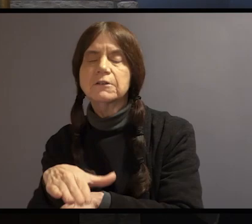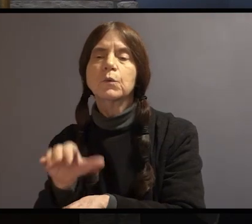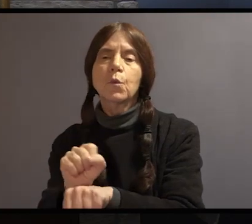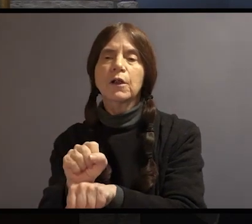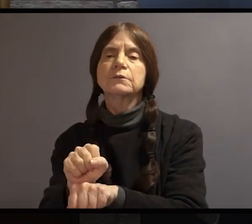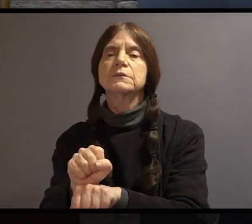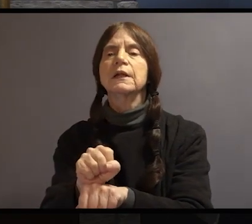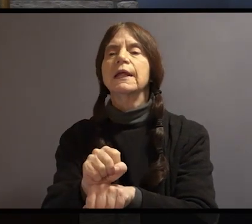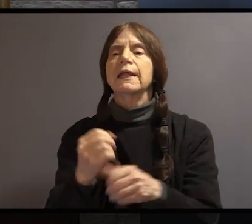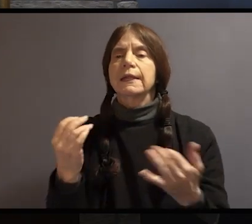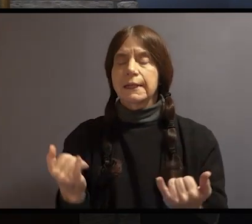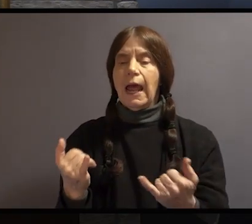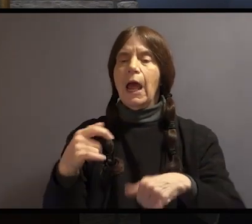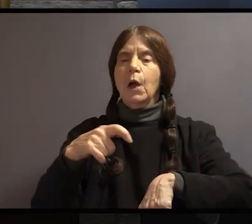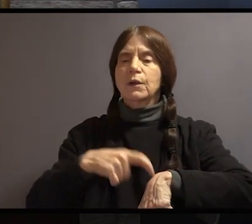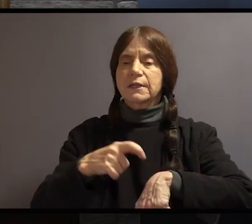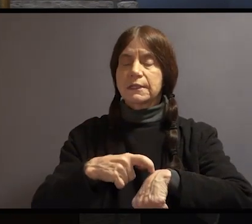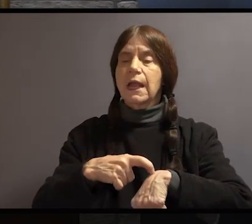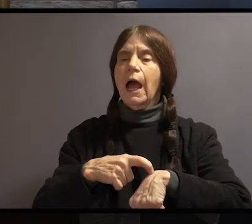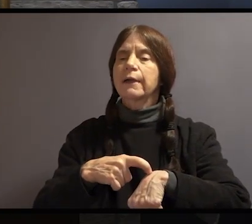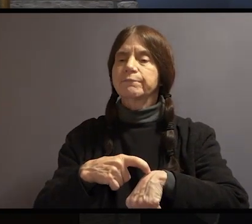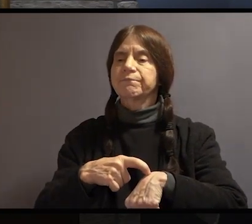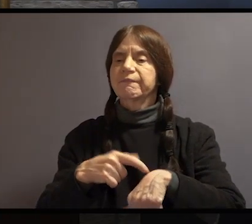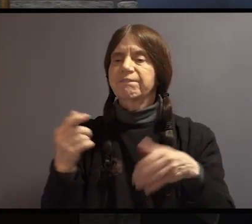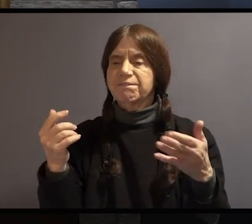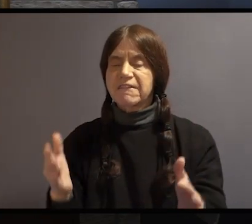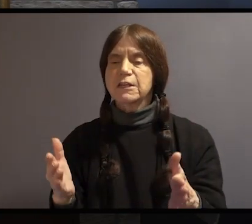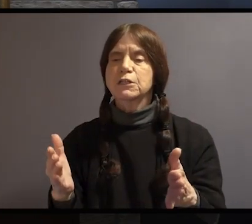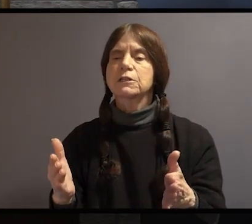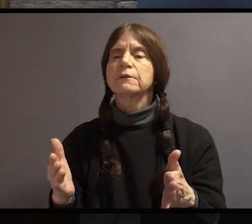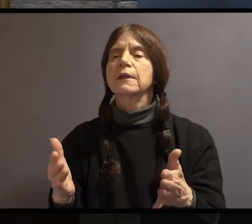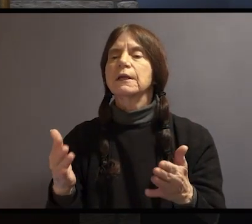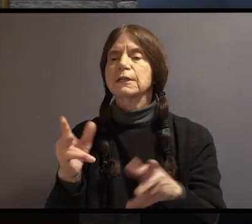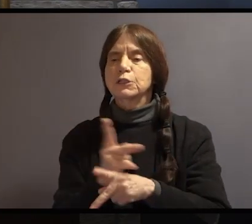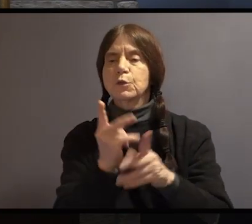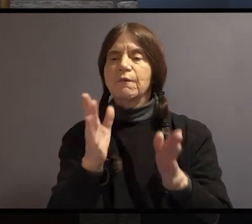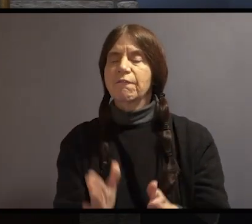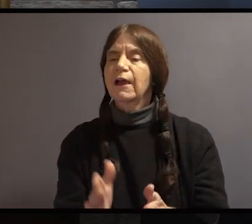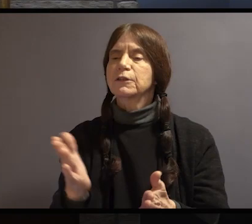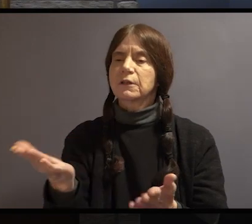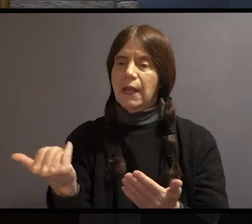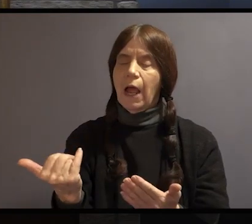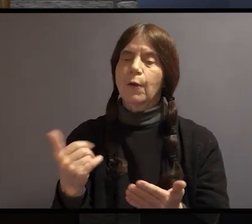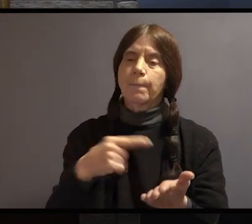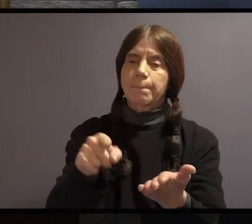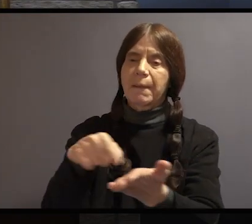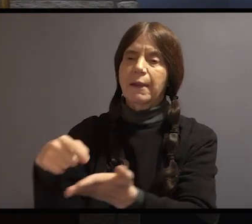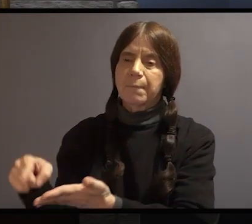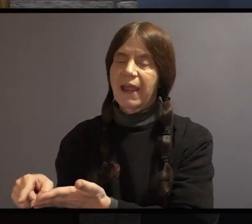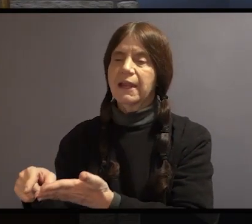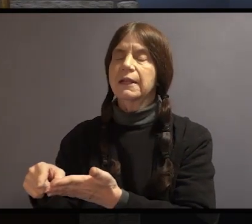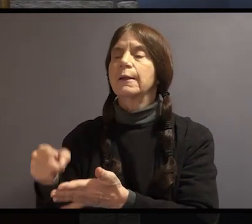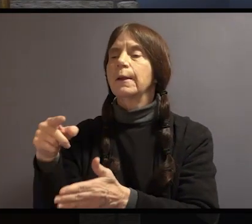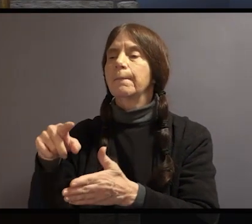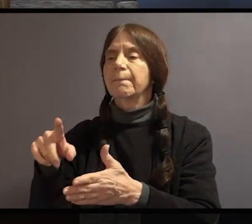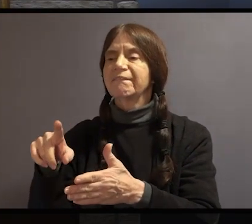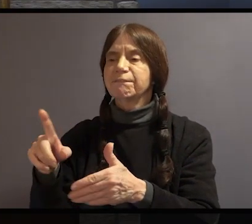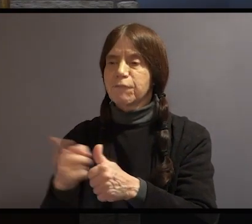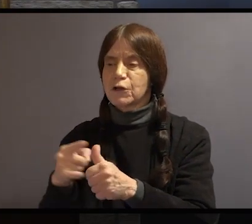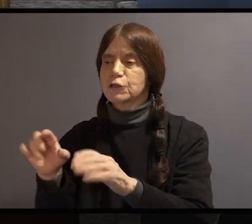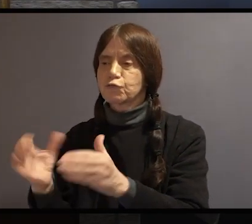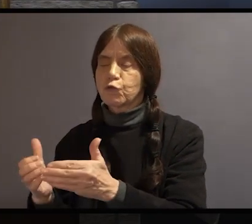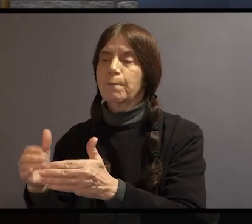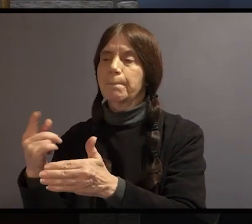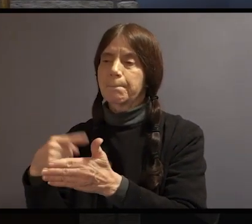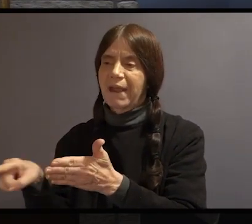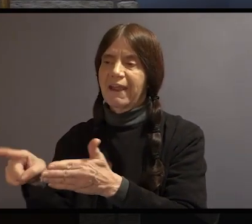And when evening came, the owner of the vineyard said to his foreman, 'Call the laborers and pay them their wages, beginning with the last up to